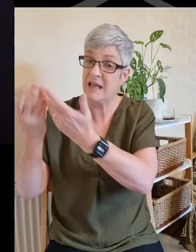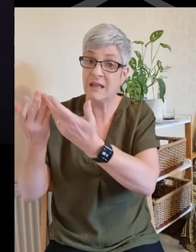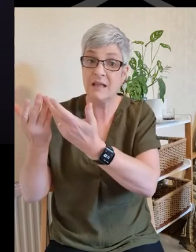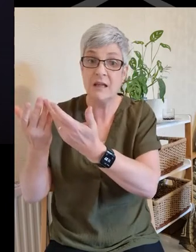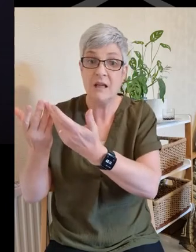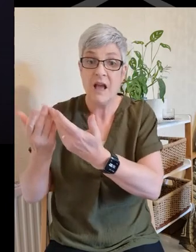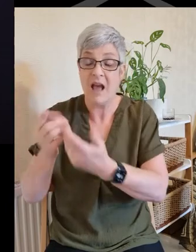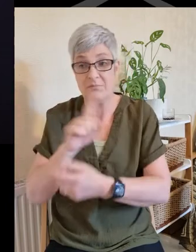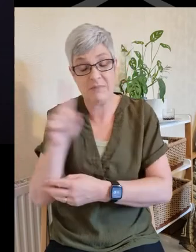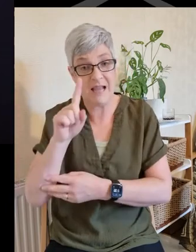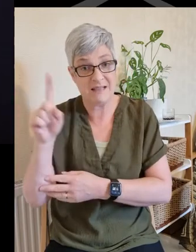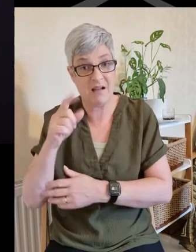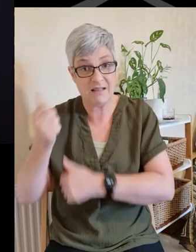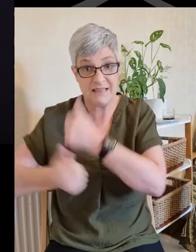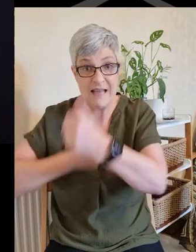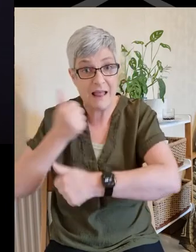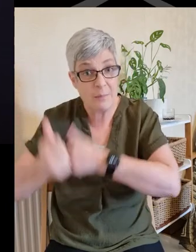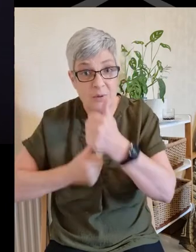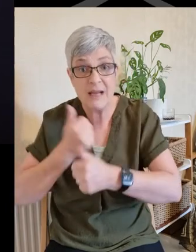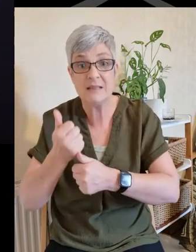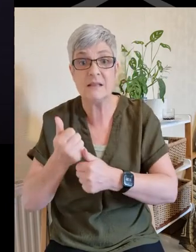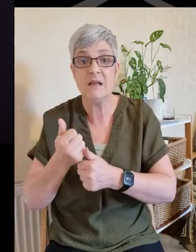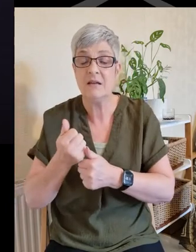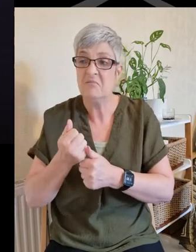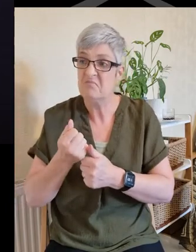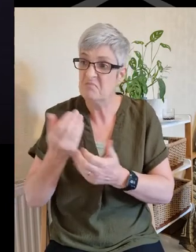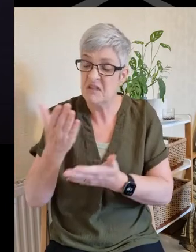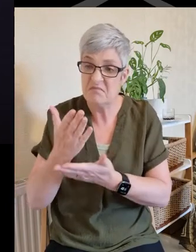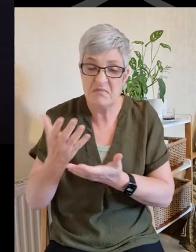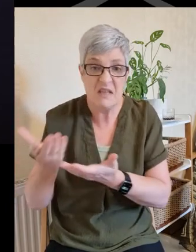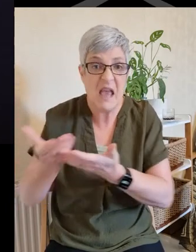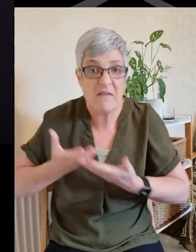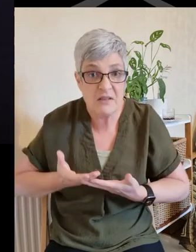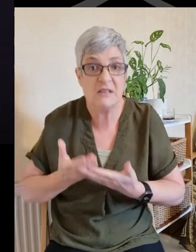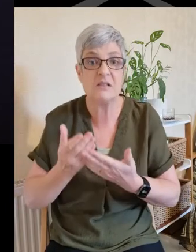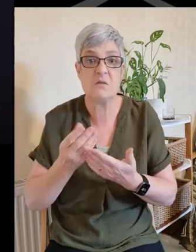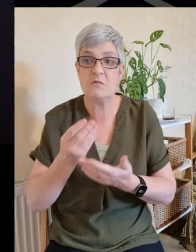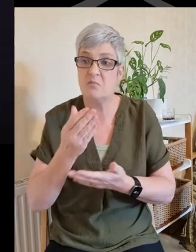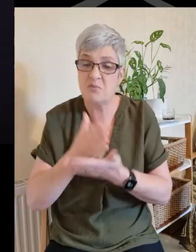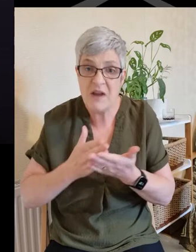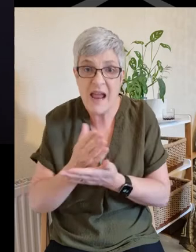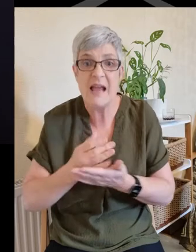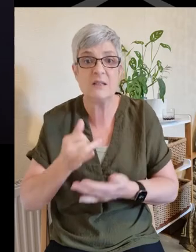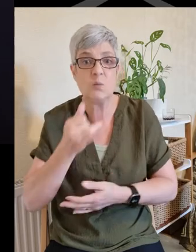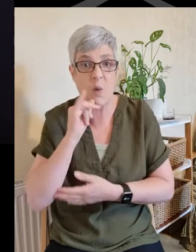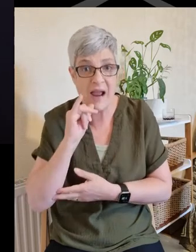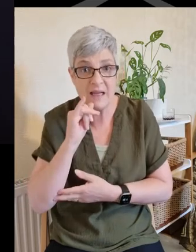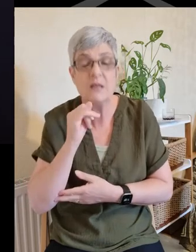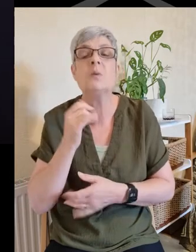later celebrate in these gifts of bread and wine, celebrate in the meal of your supper,